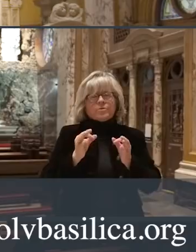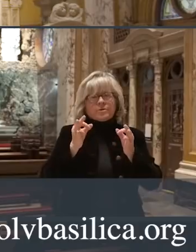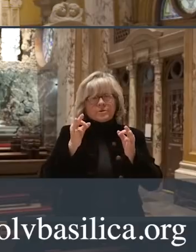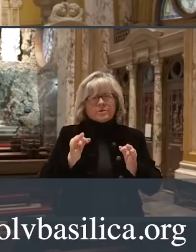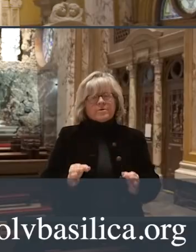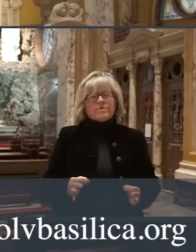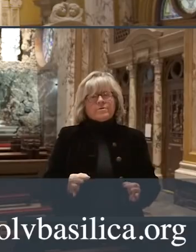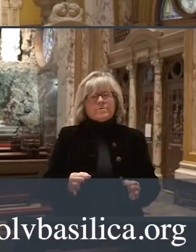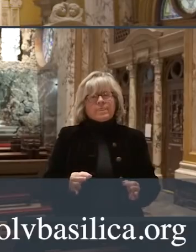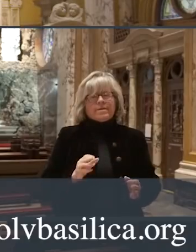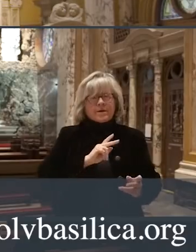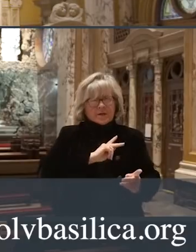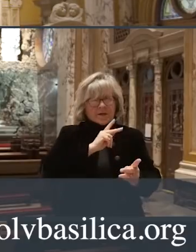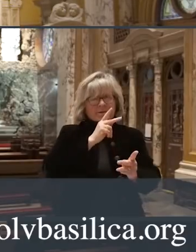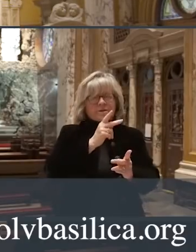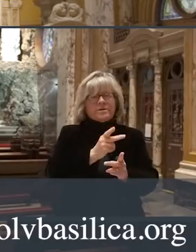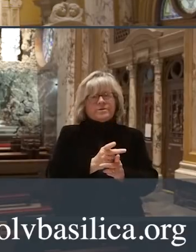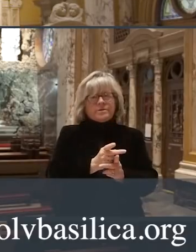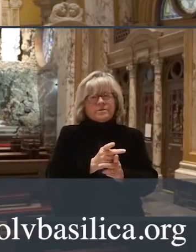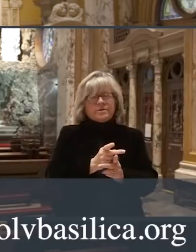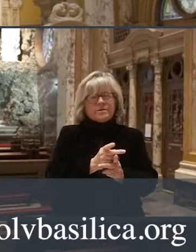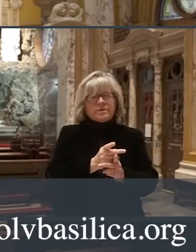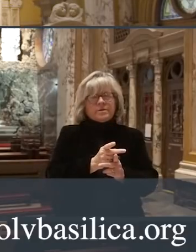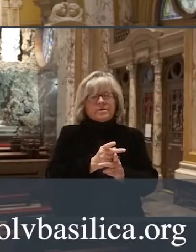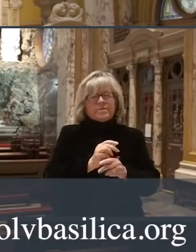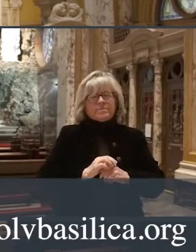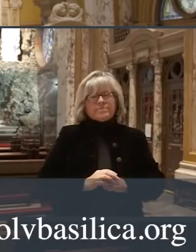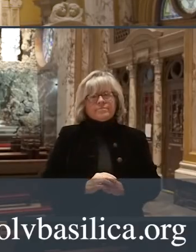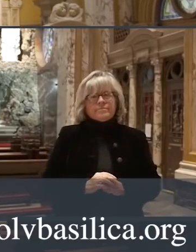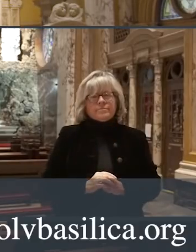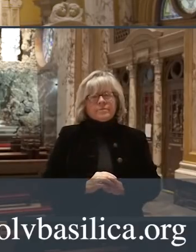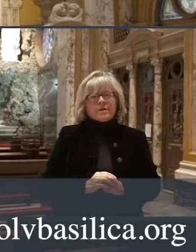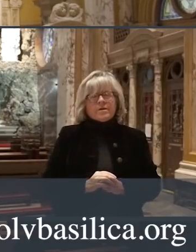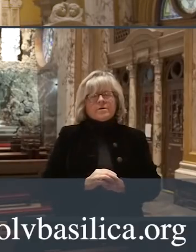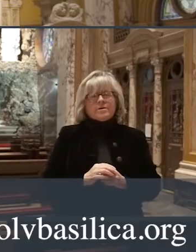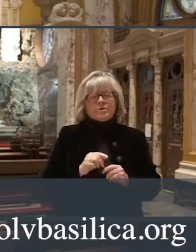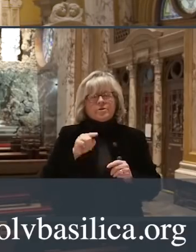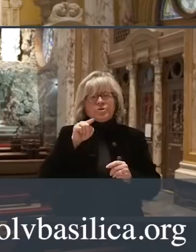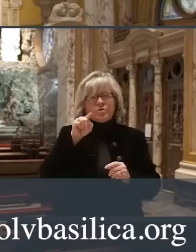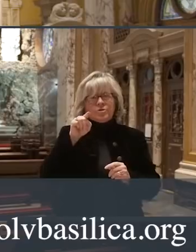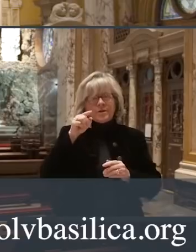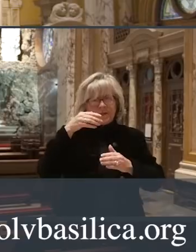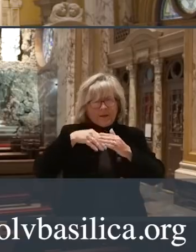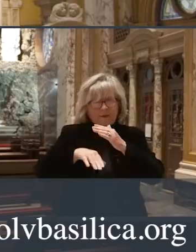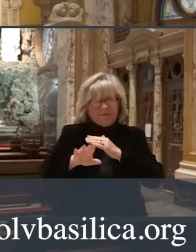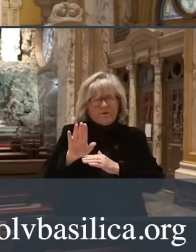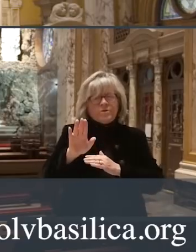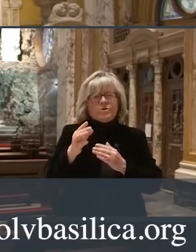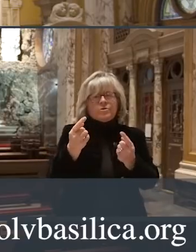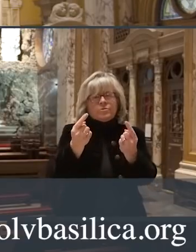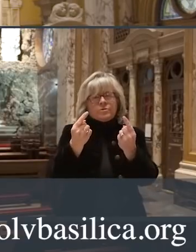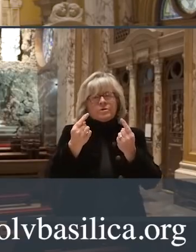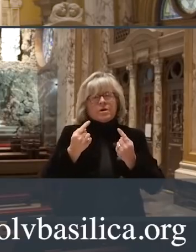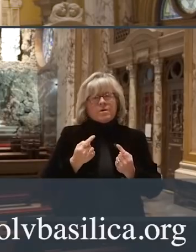is established forever." In heaven you have confirmed your